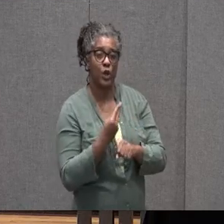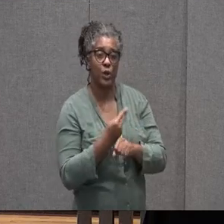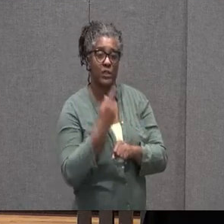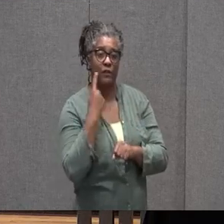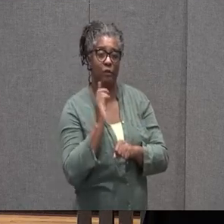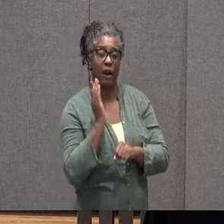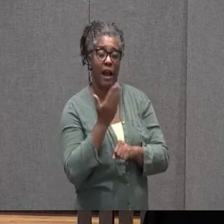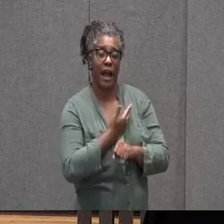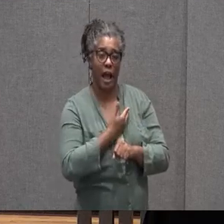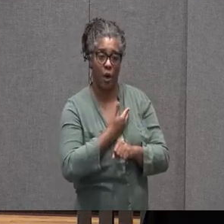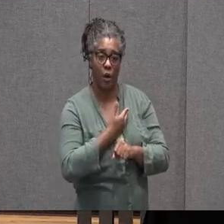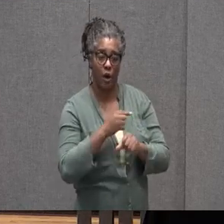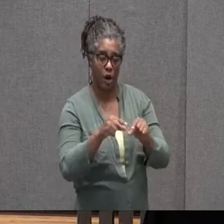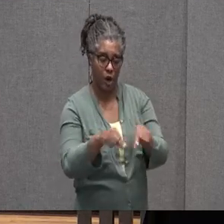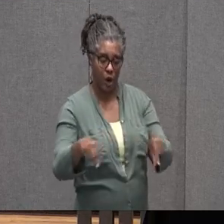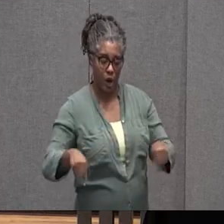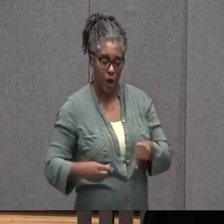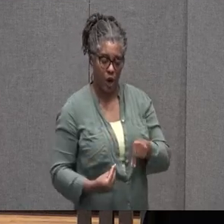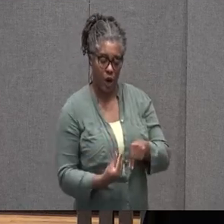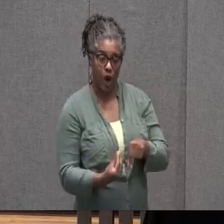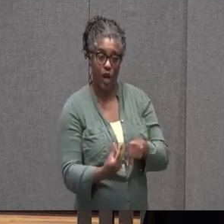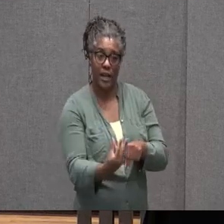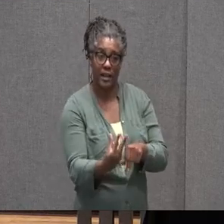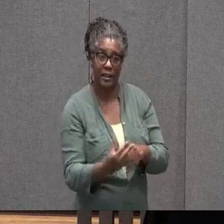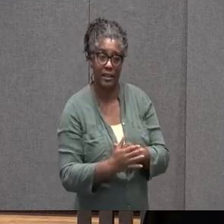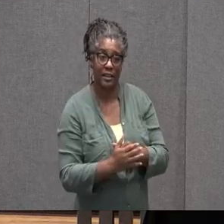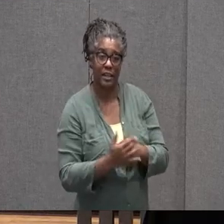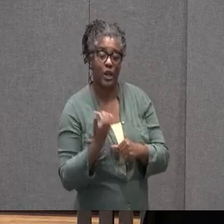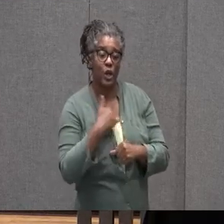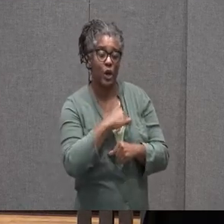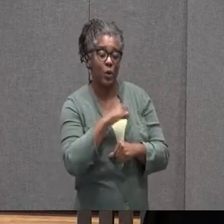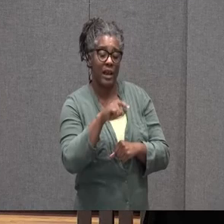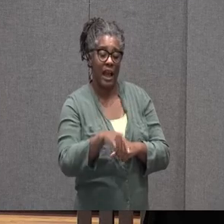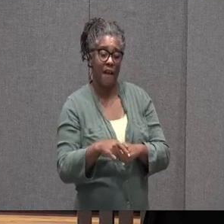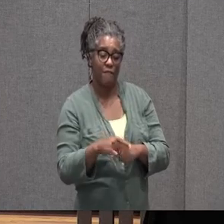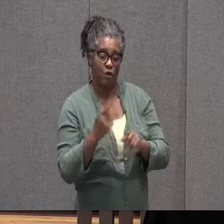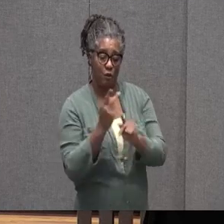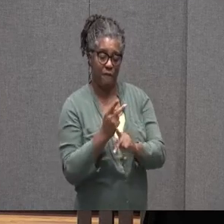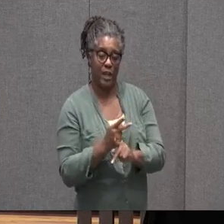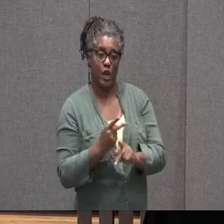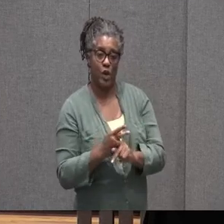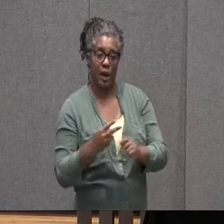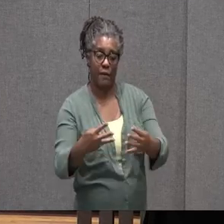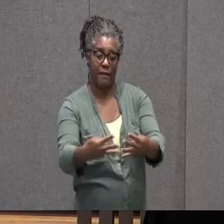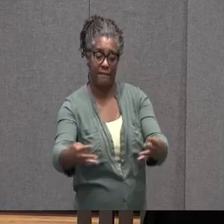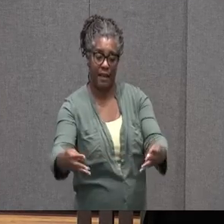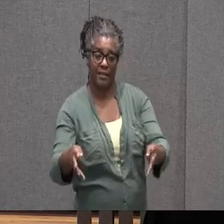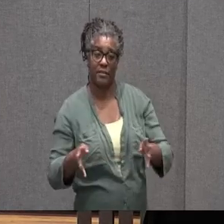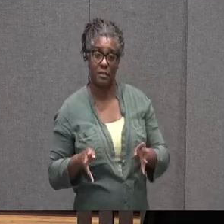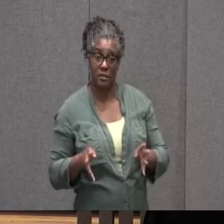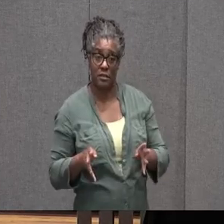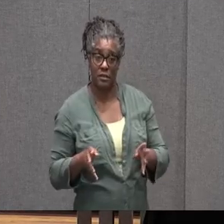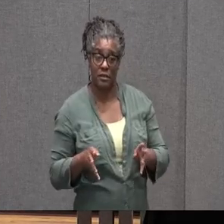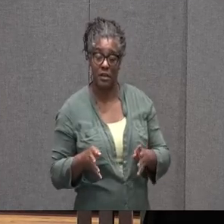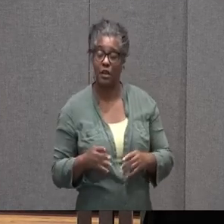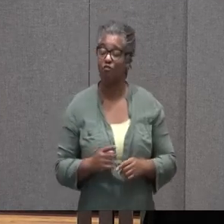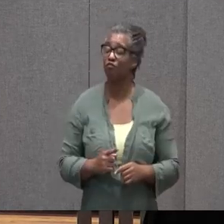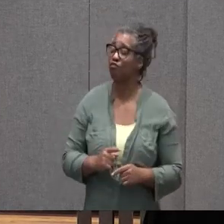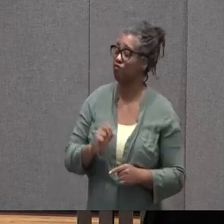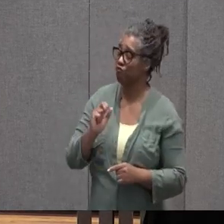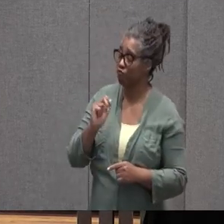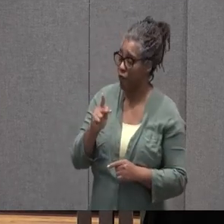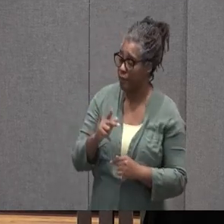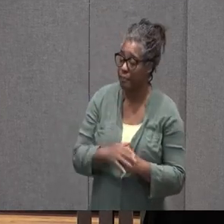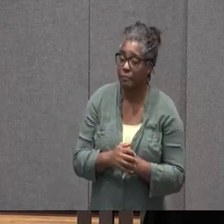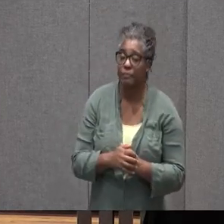We just have to figure out a fence. Okay. Right? So I could even use one